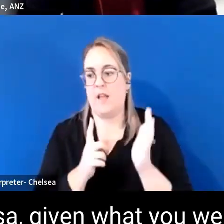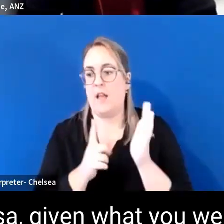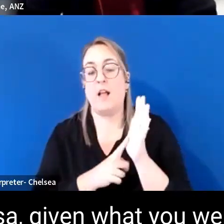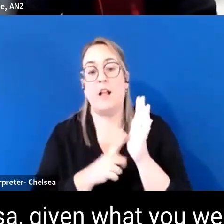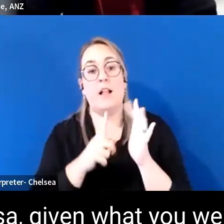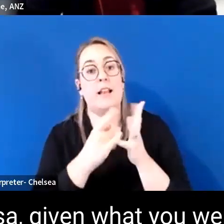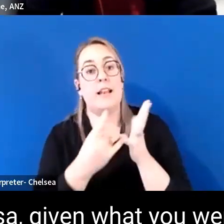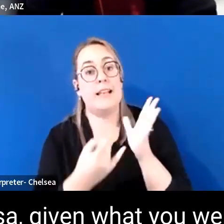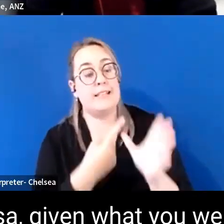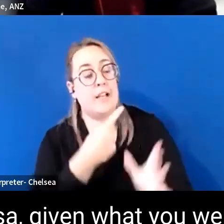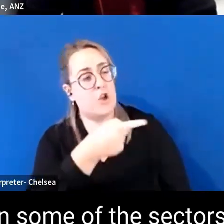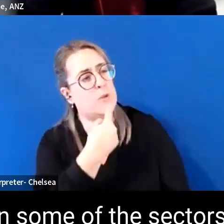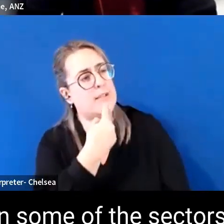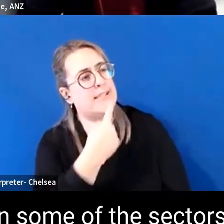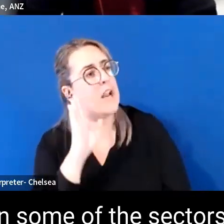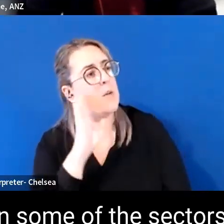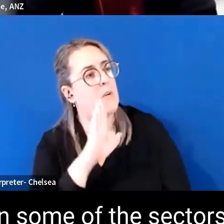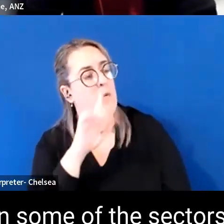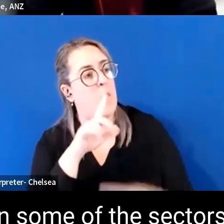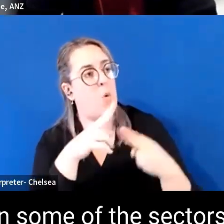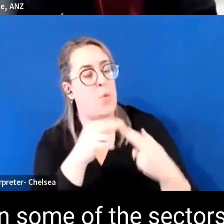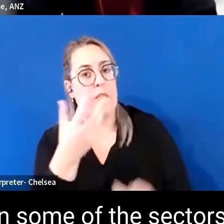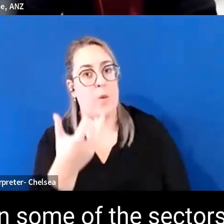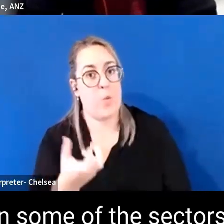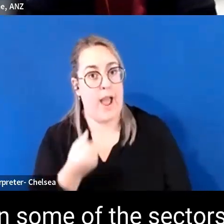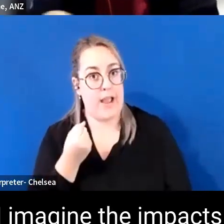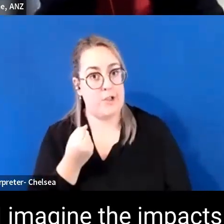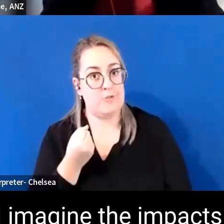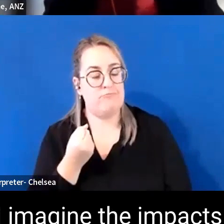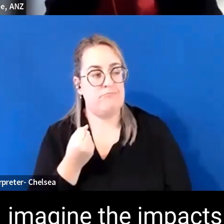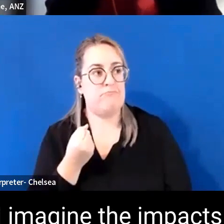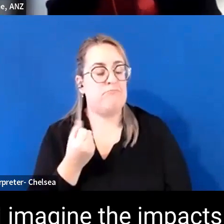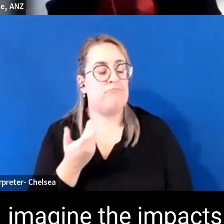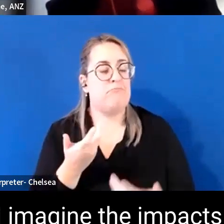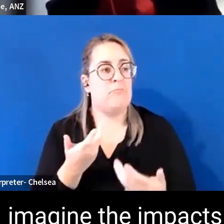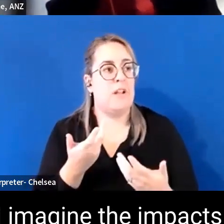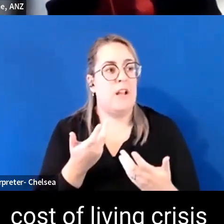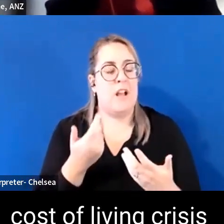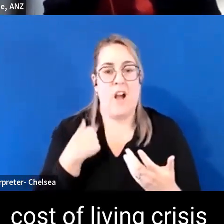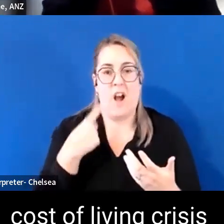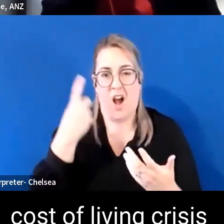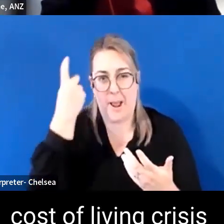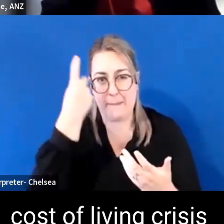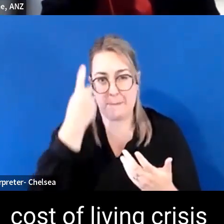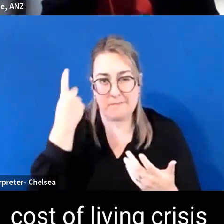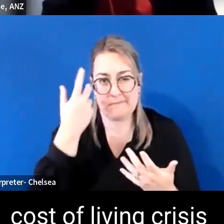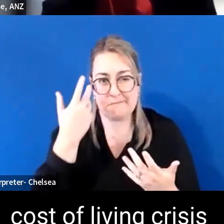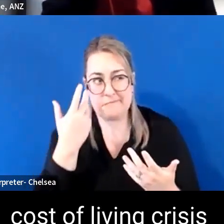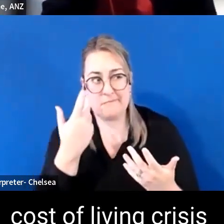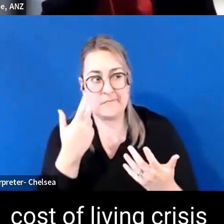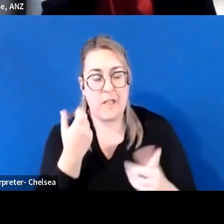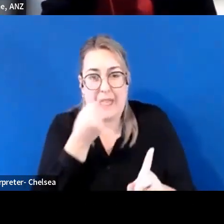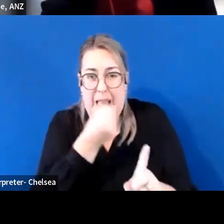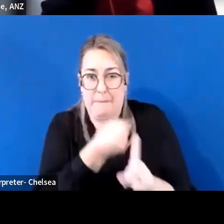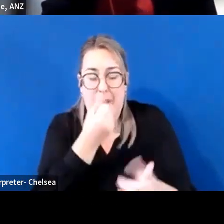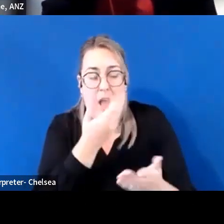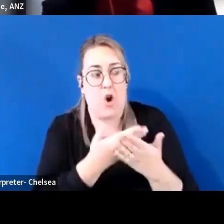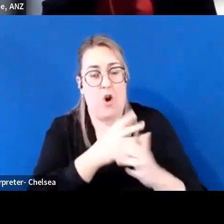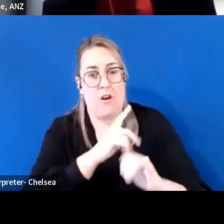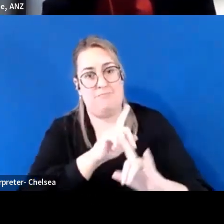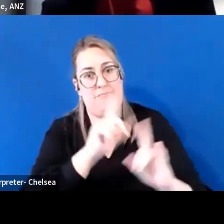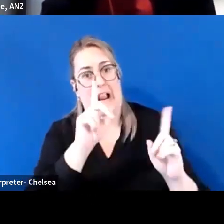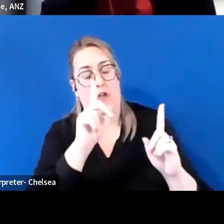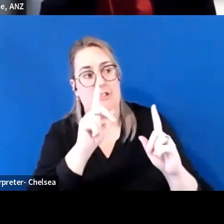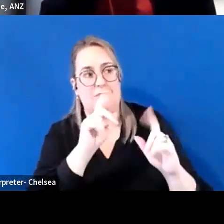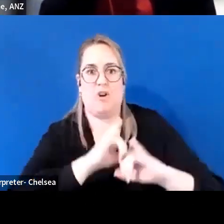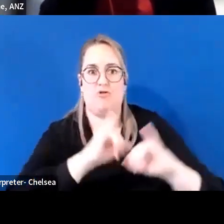about wages in some of the sectors you represent, I imagine the impacts of the current cost of living crisis on some of your members would be quite intense